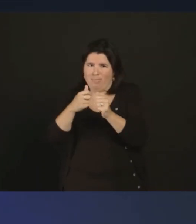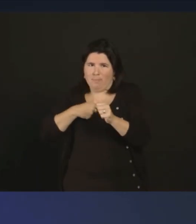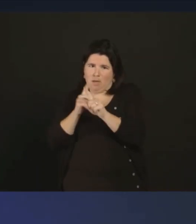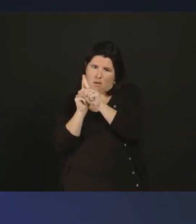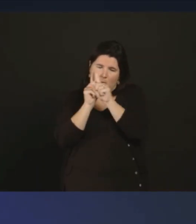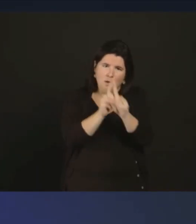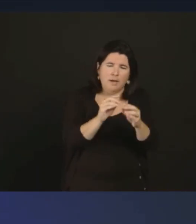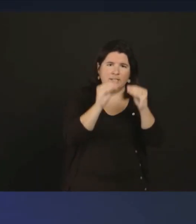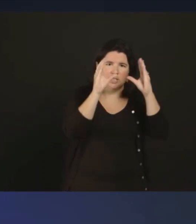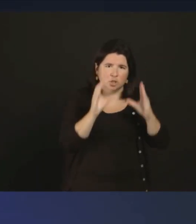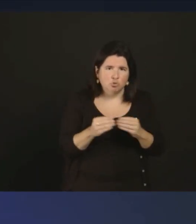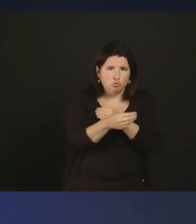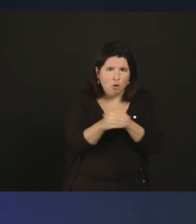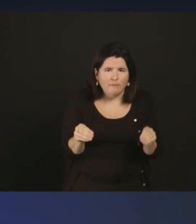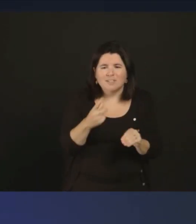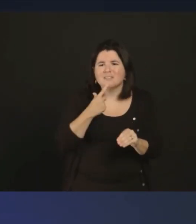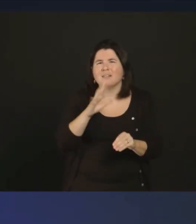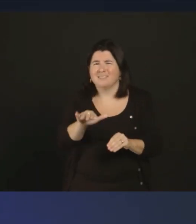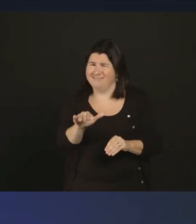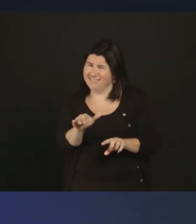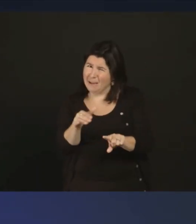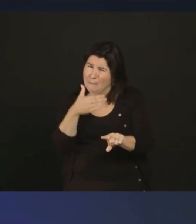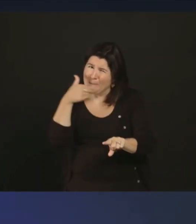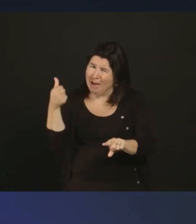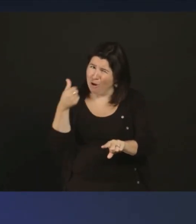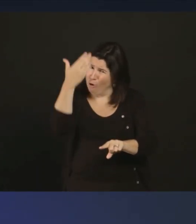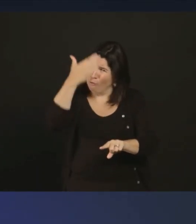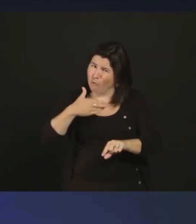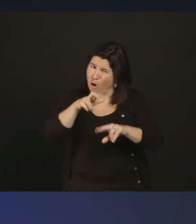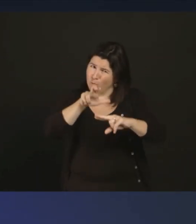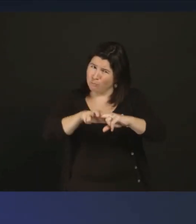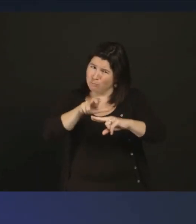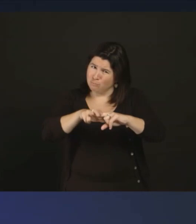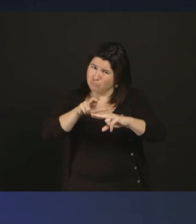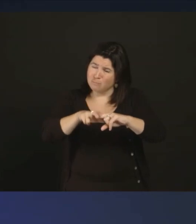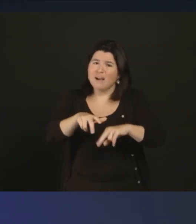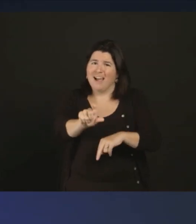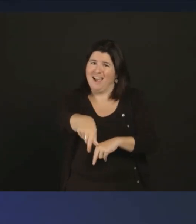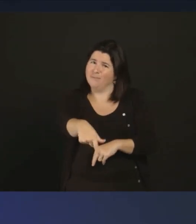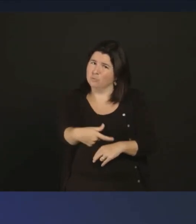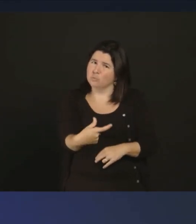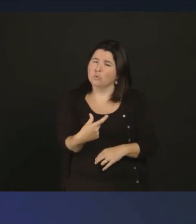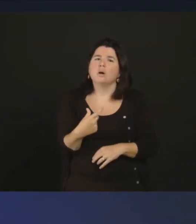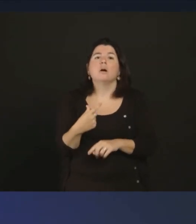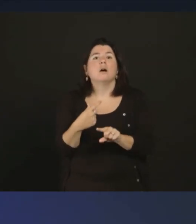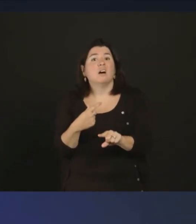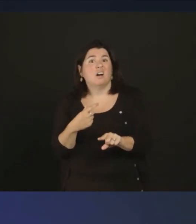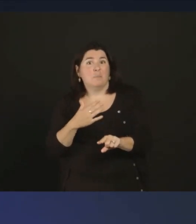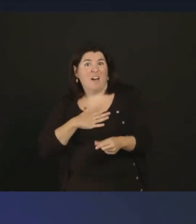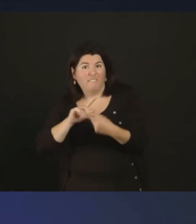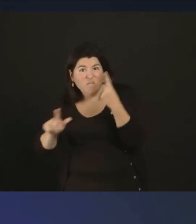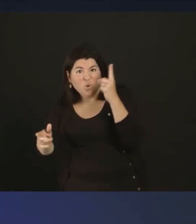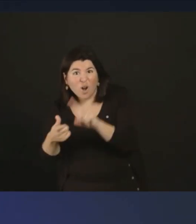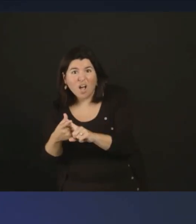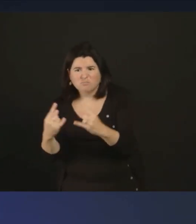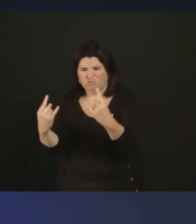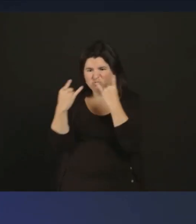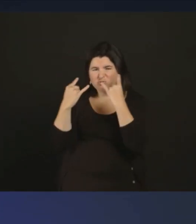row due to my poor hearing. And every year I was mortified and harassed by my friends for being a teacher's